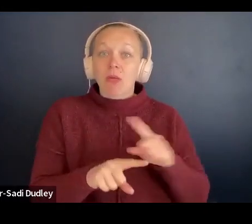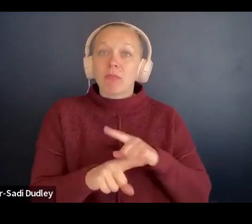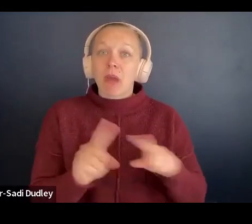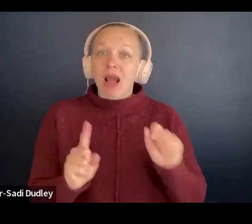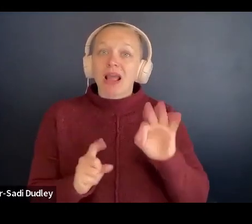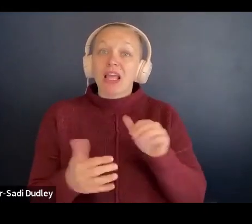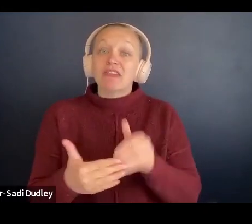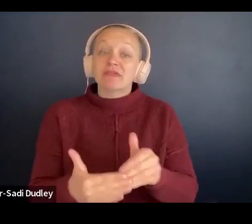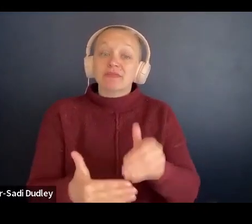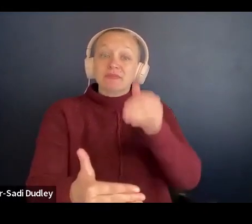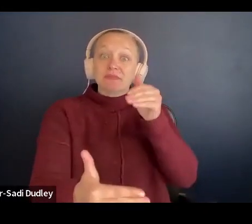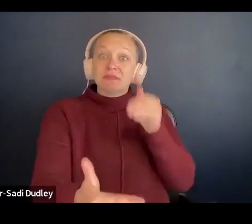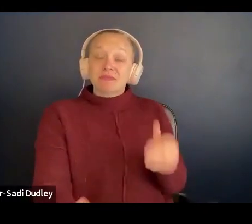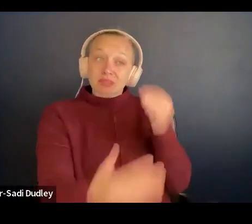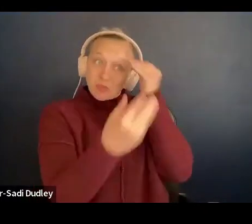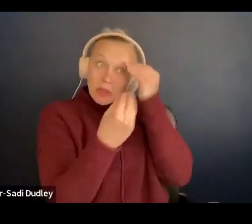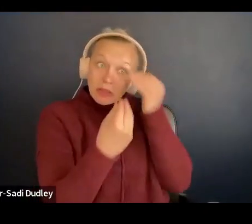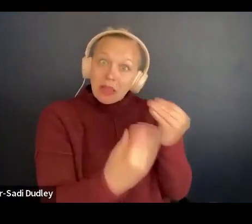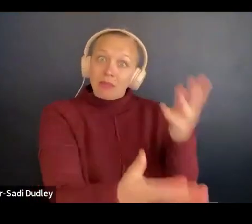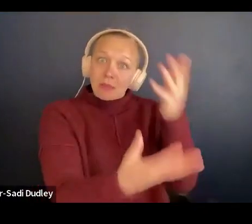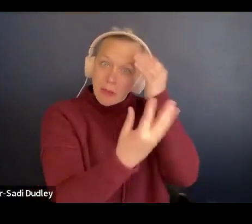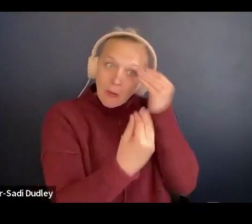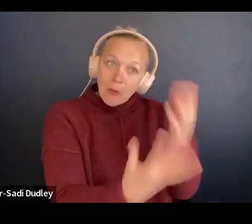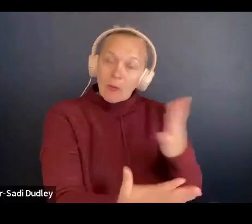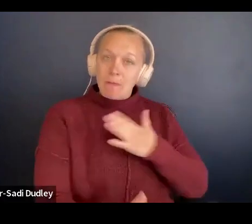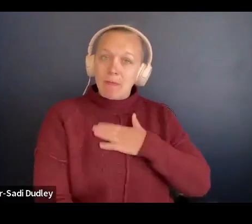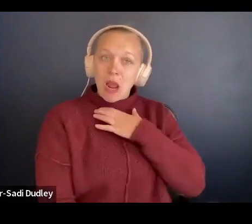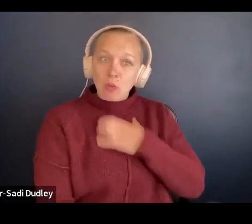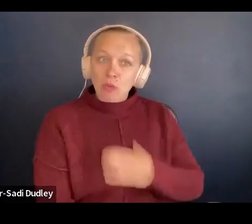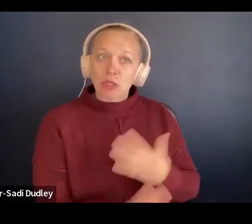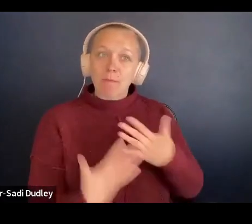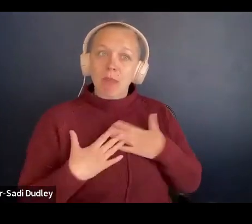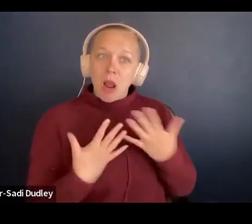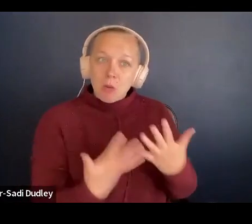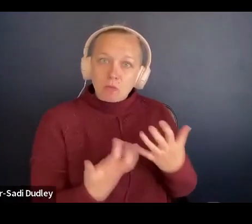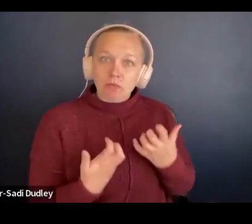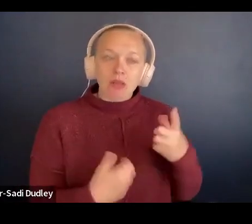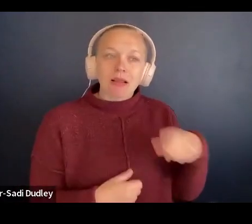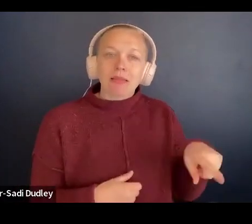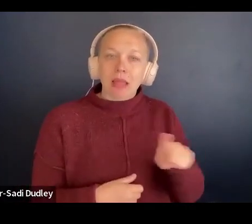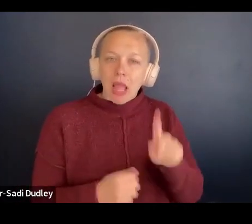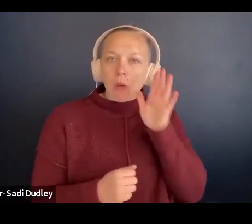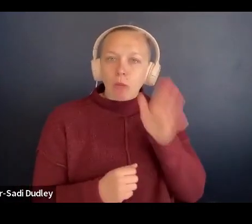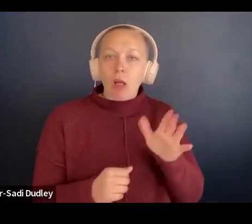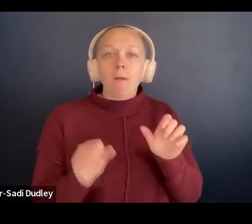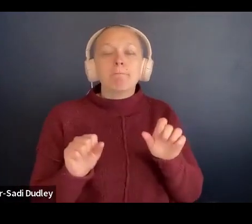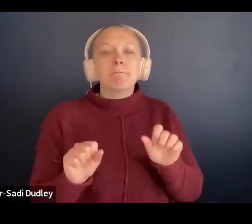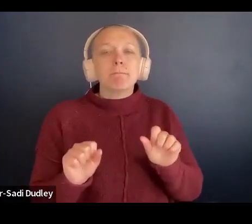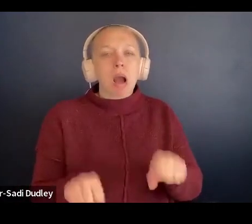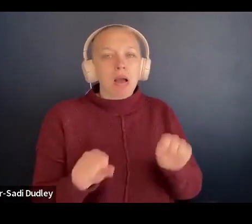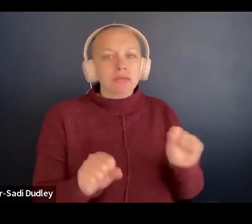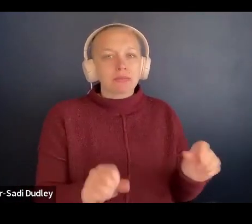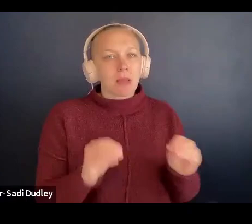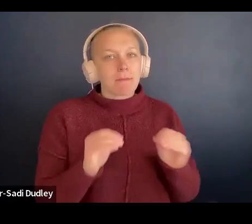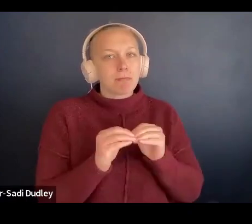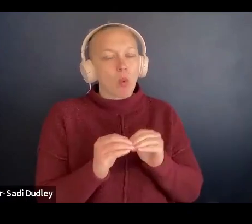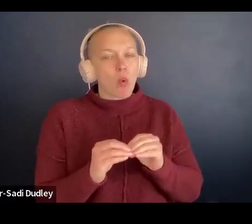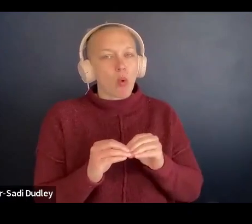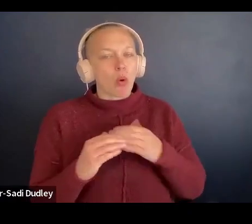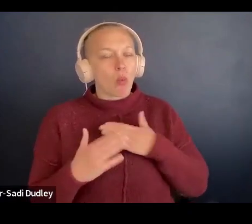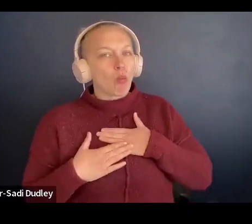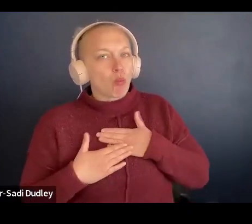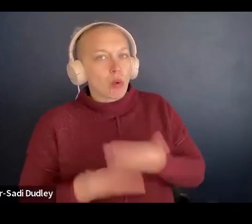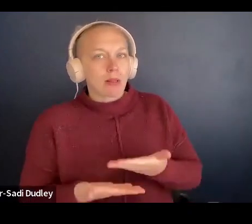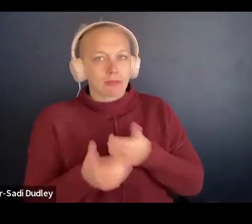more likely they are to be followed, and the more likely the family members are to accept and agree over